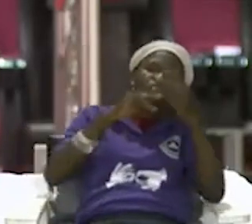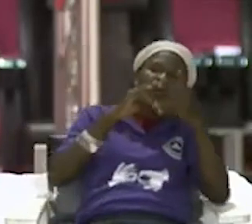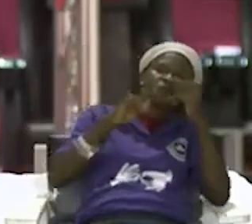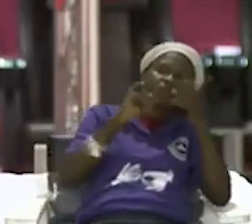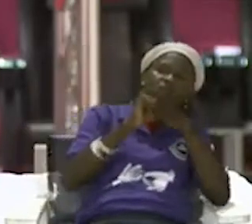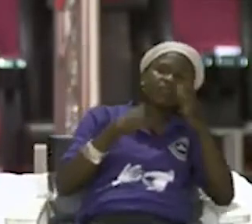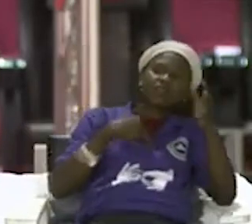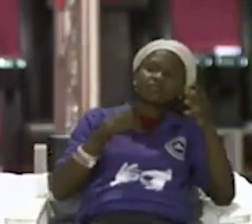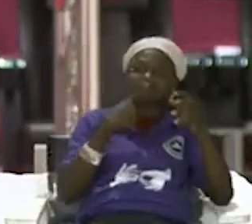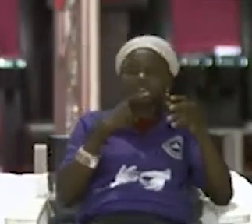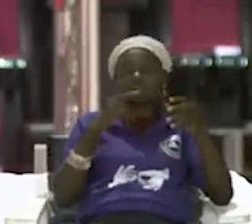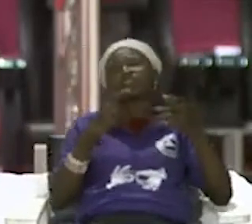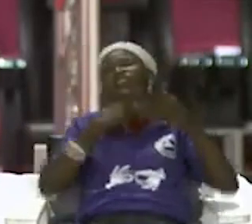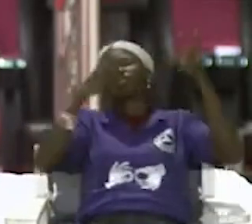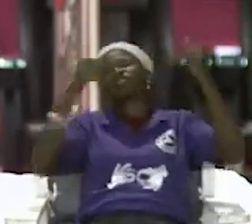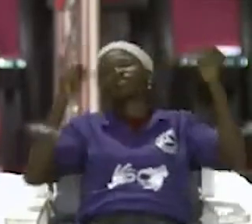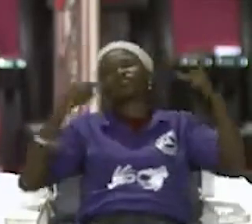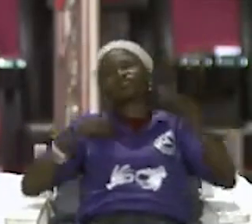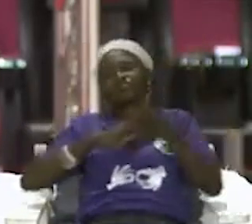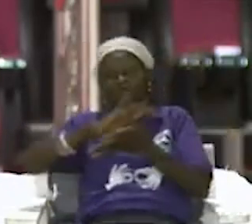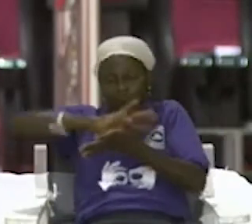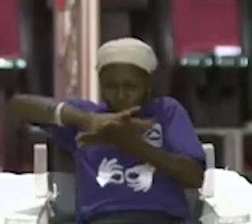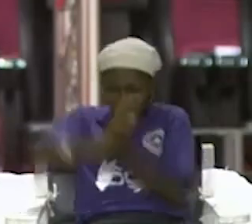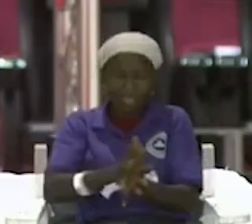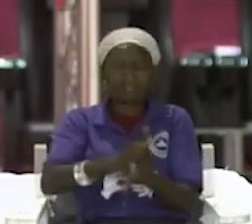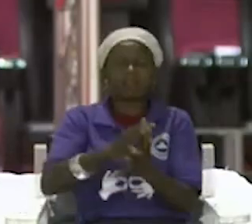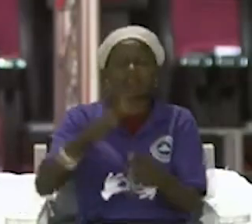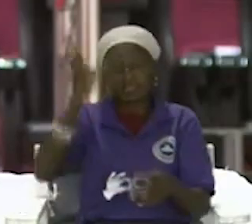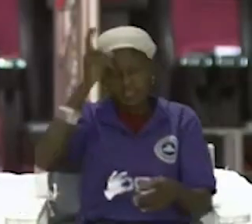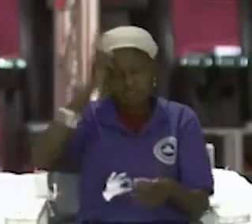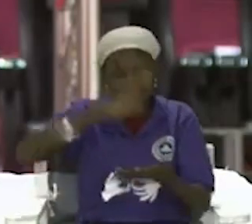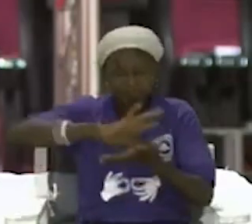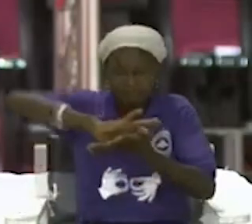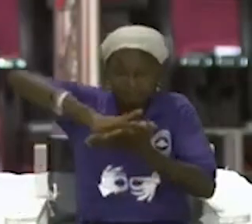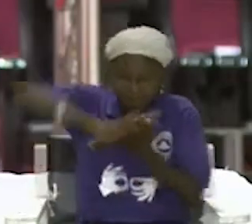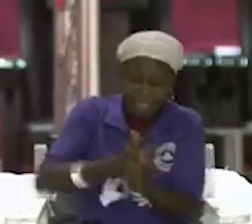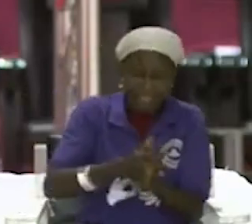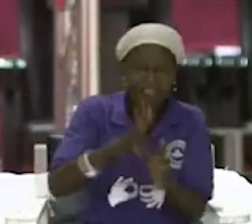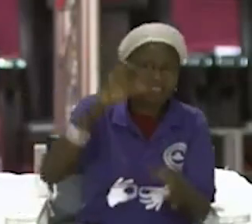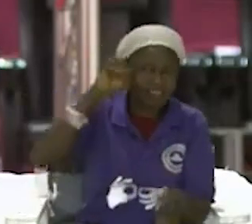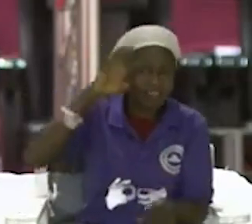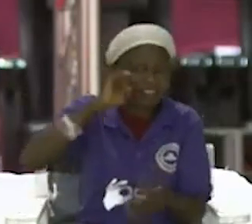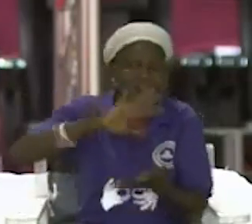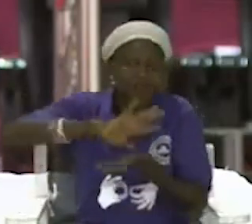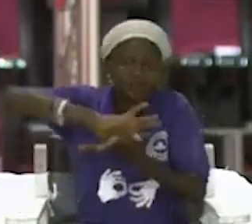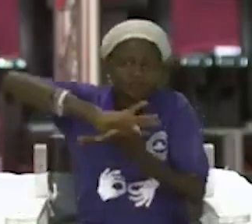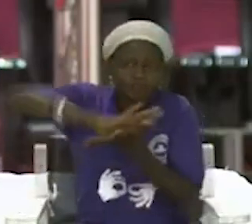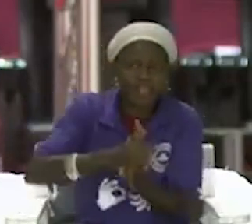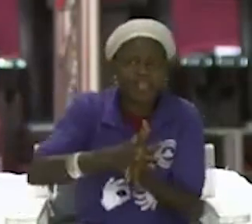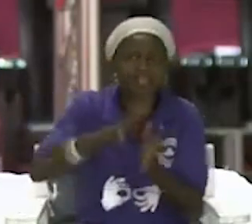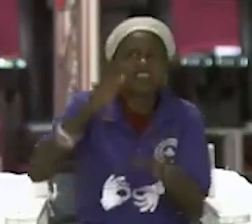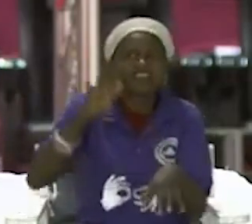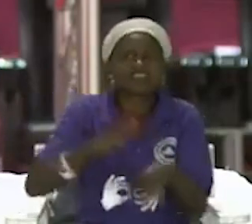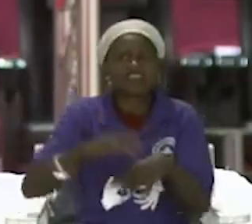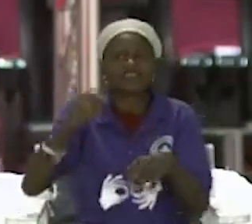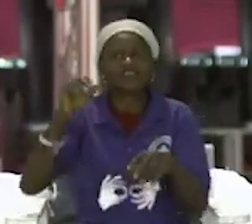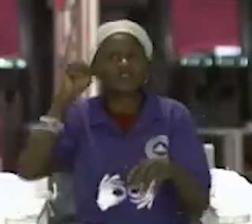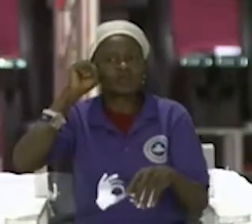And we say, we trample on Satan, we trample on witches, we trample on wizards.